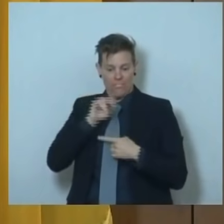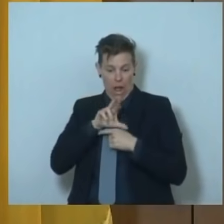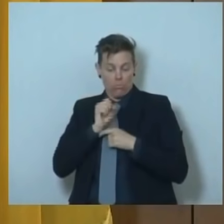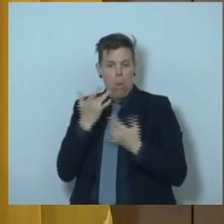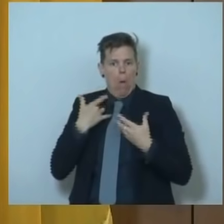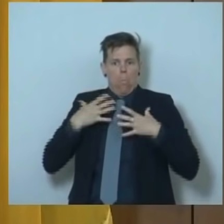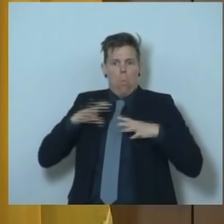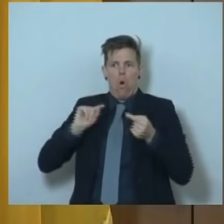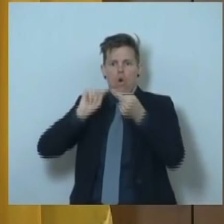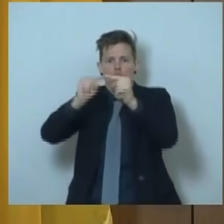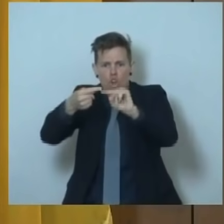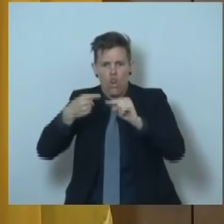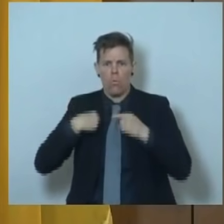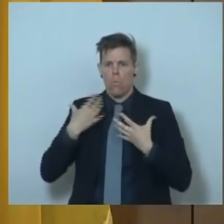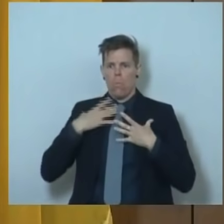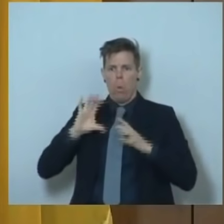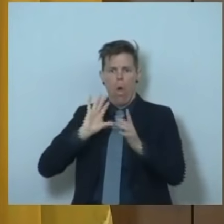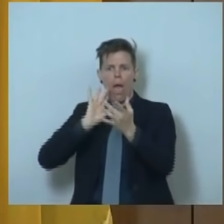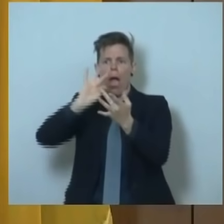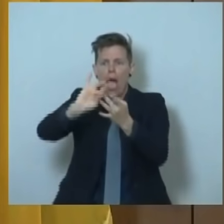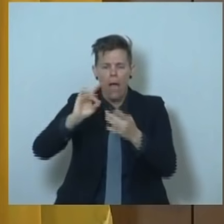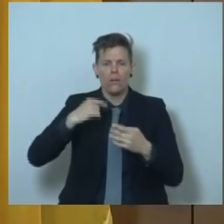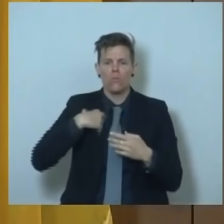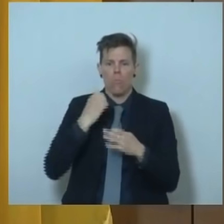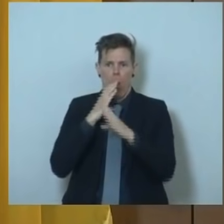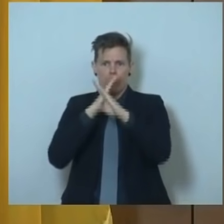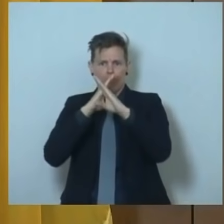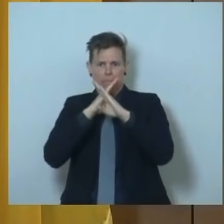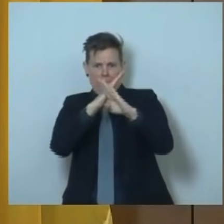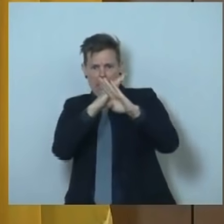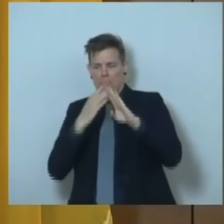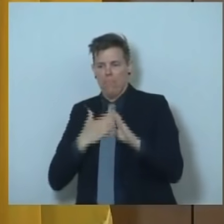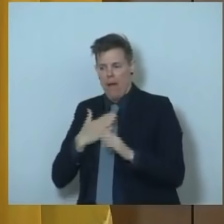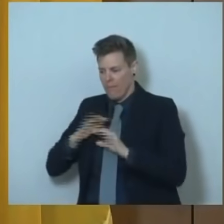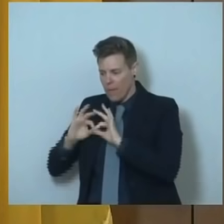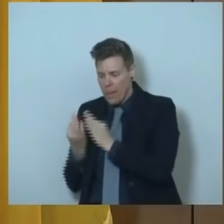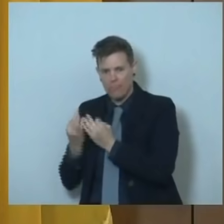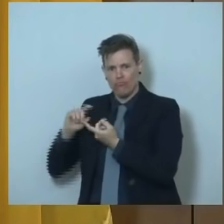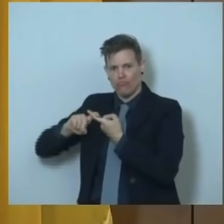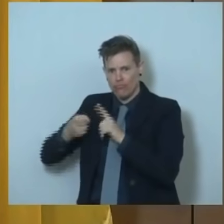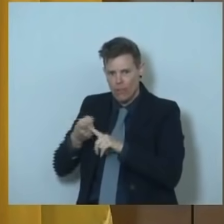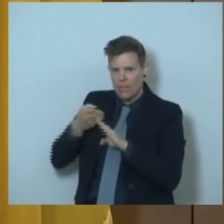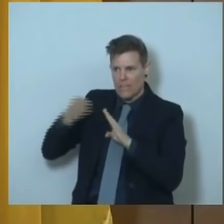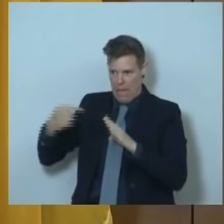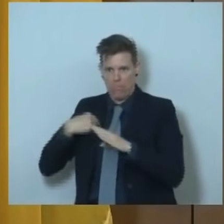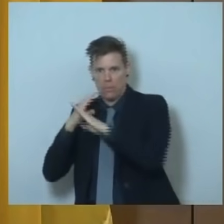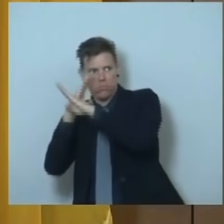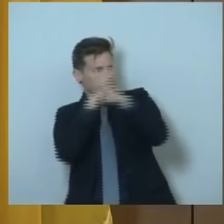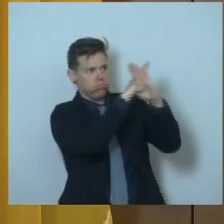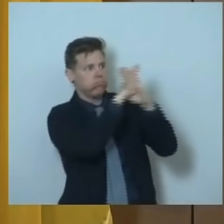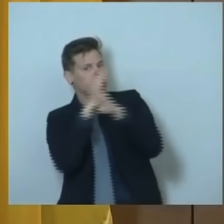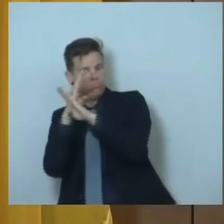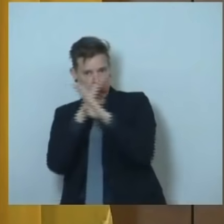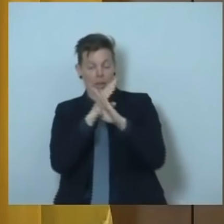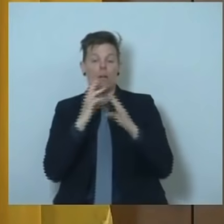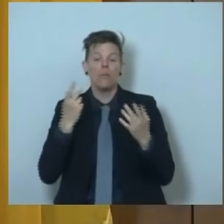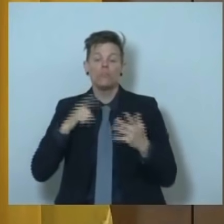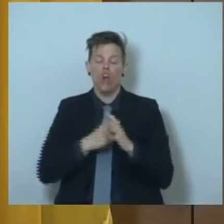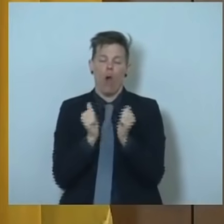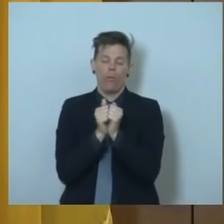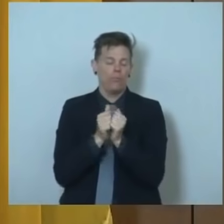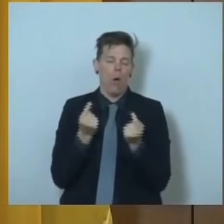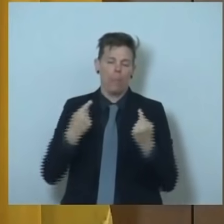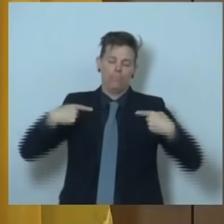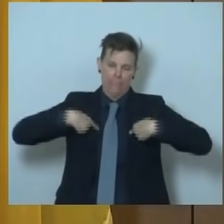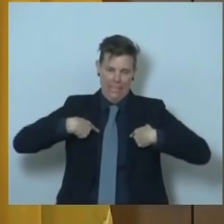you're protecting your family, your neighbors, your friends, your contacts from acquiring that virus. And